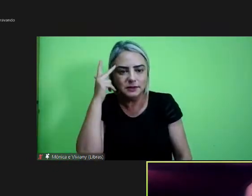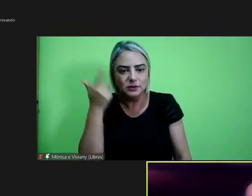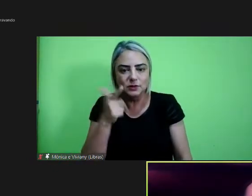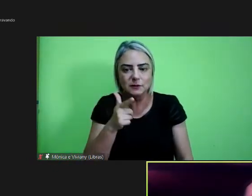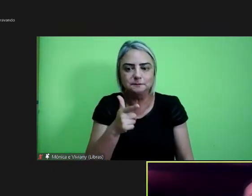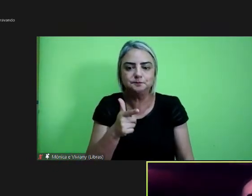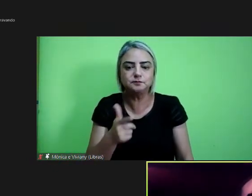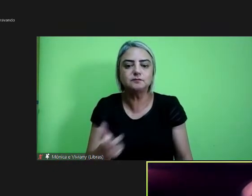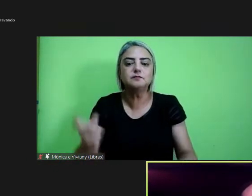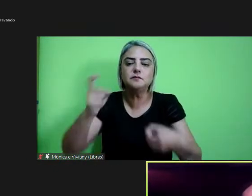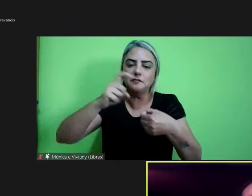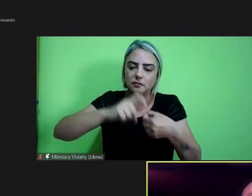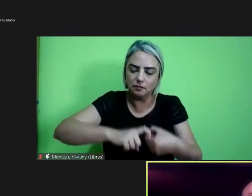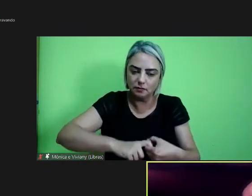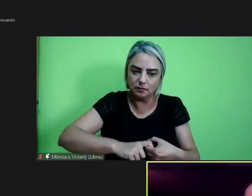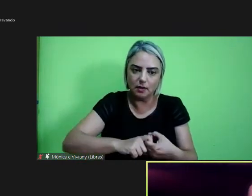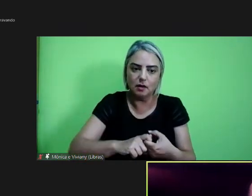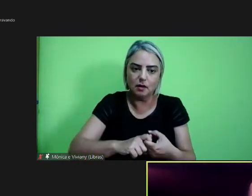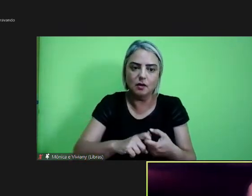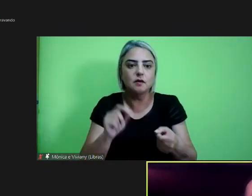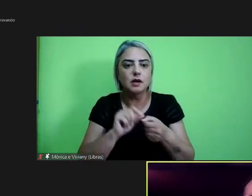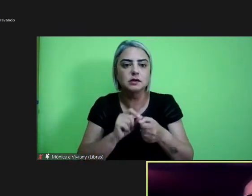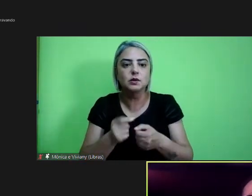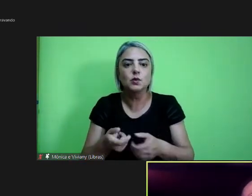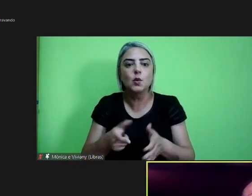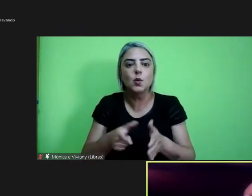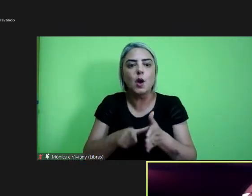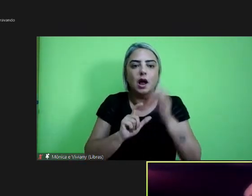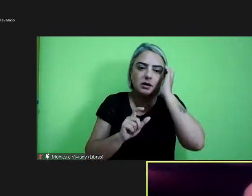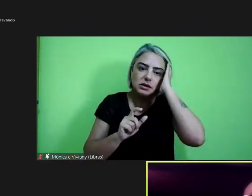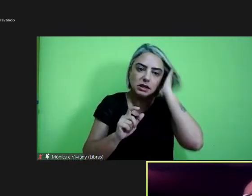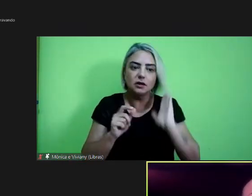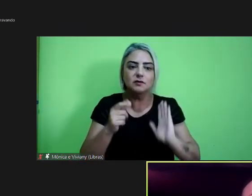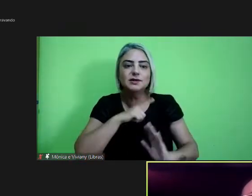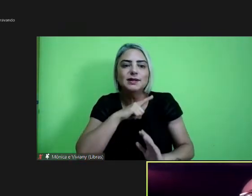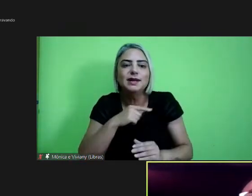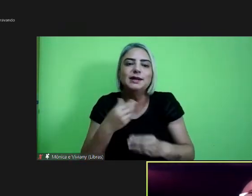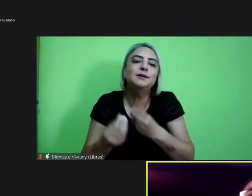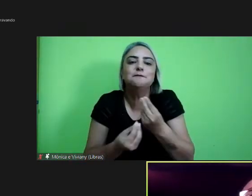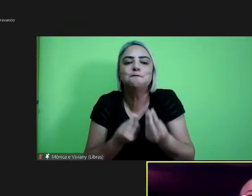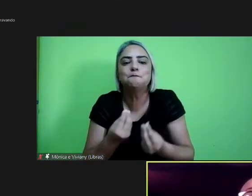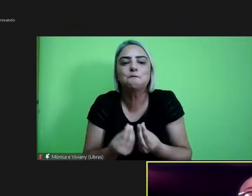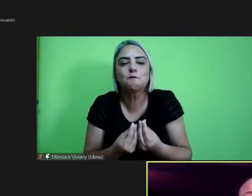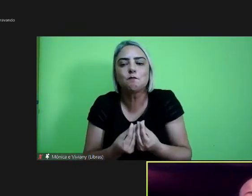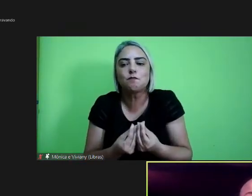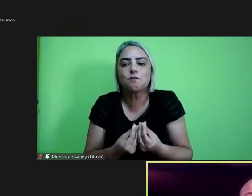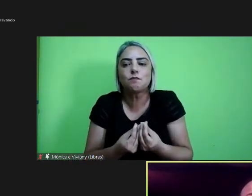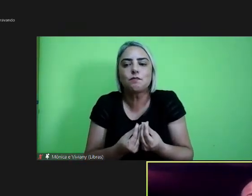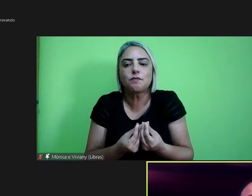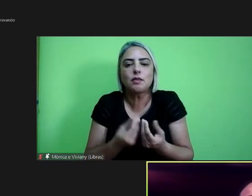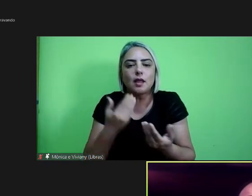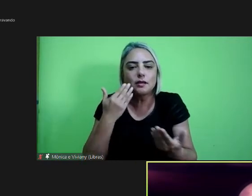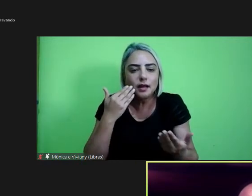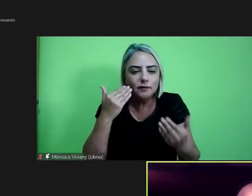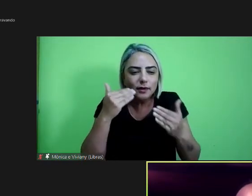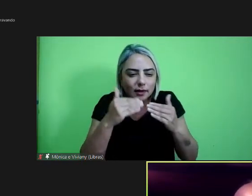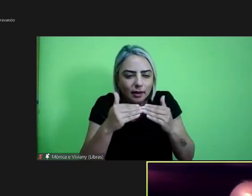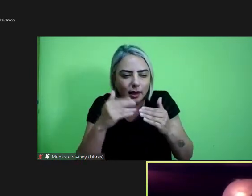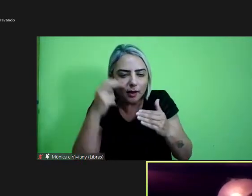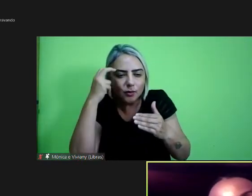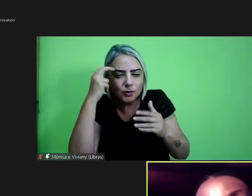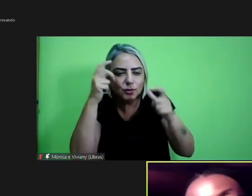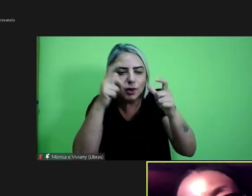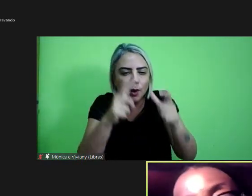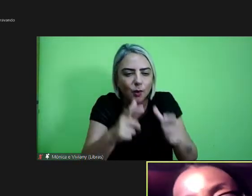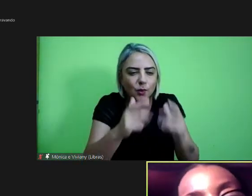doing anyway. So you have to meet individuals at the culture of where they are. So we